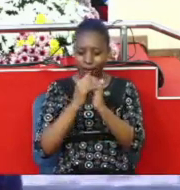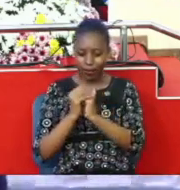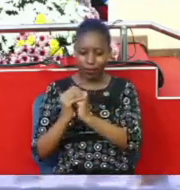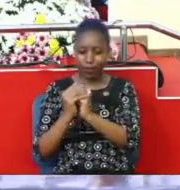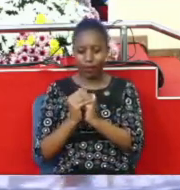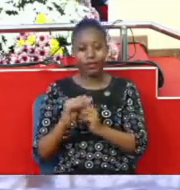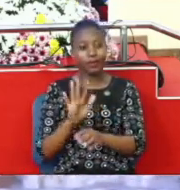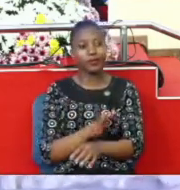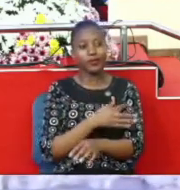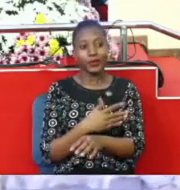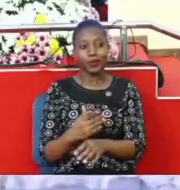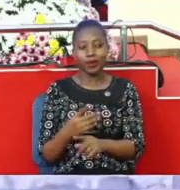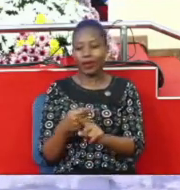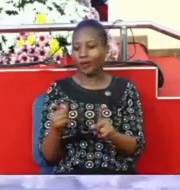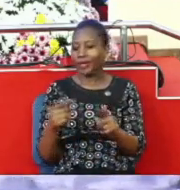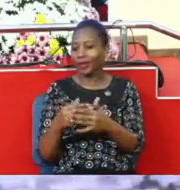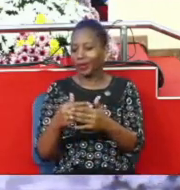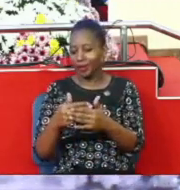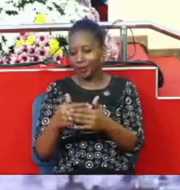hujafika cooperative.